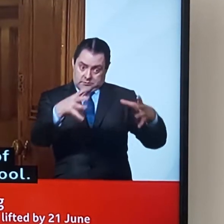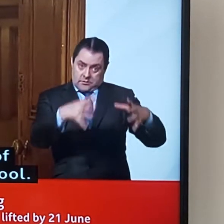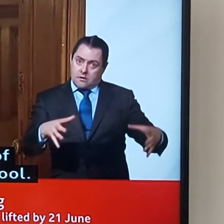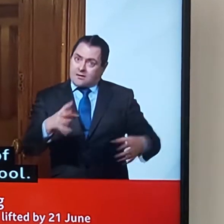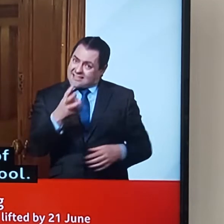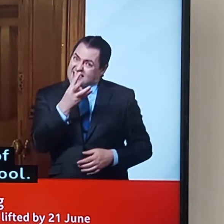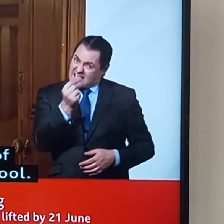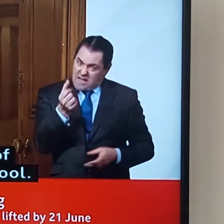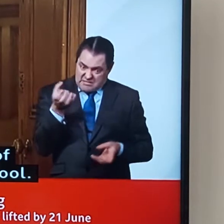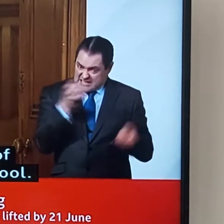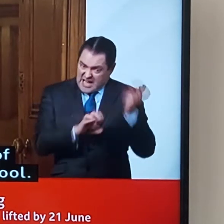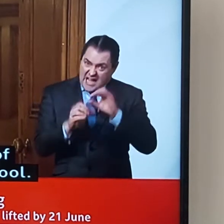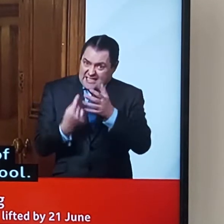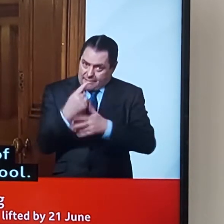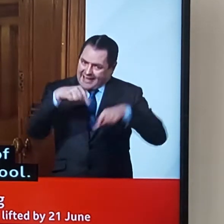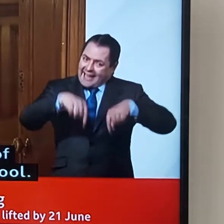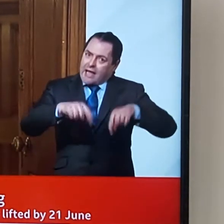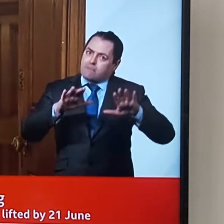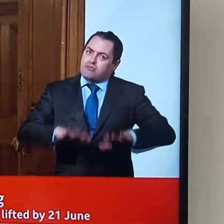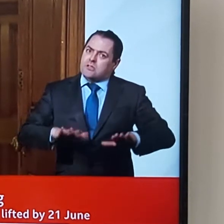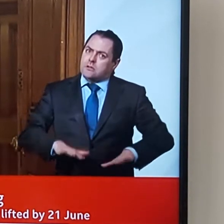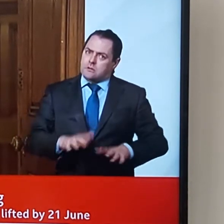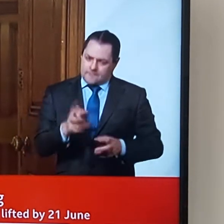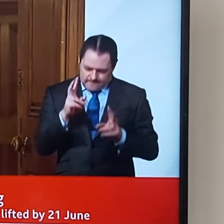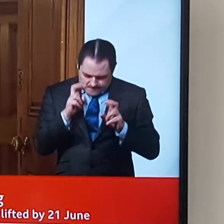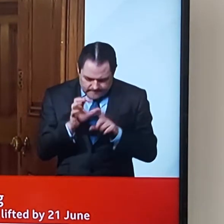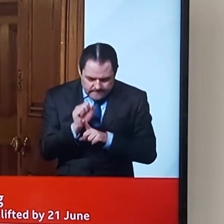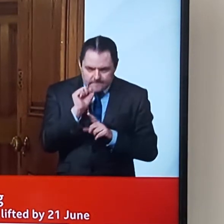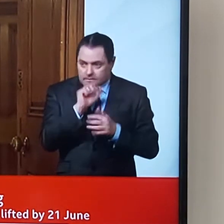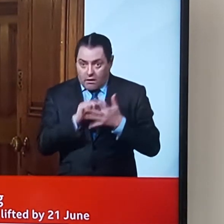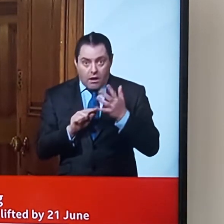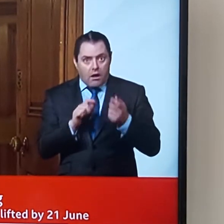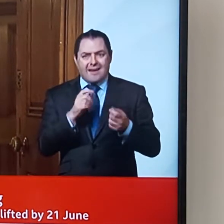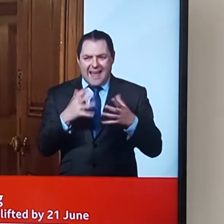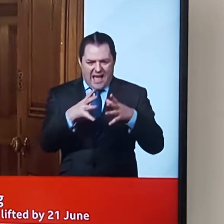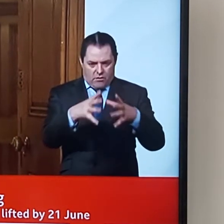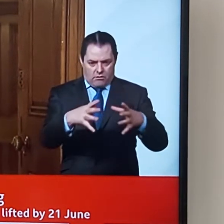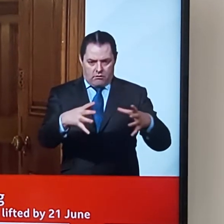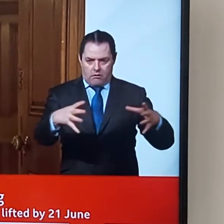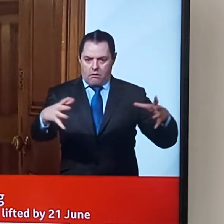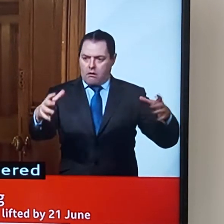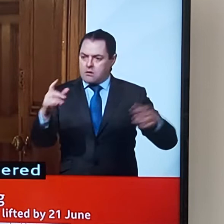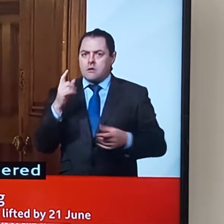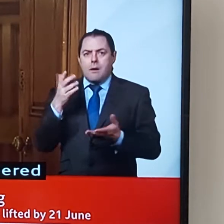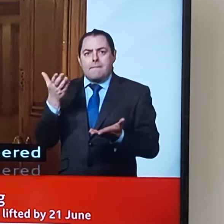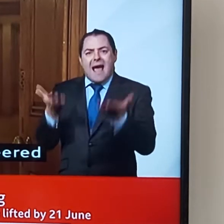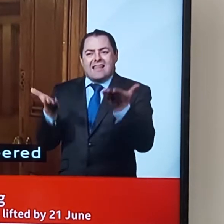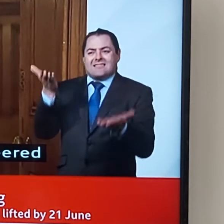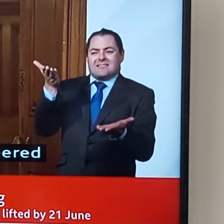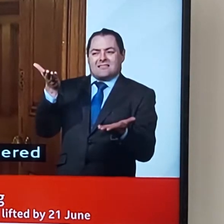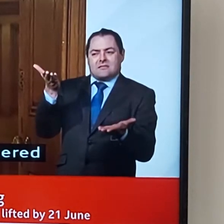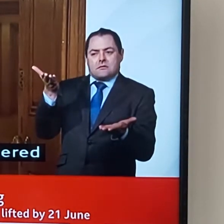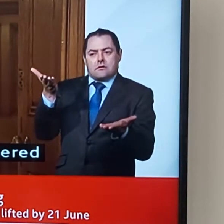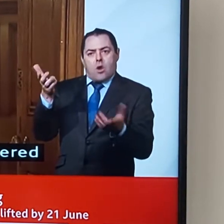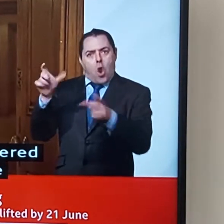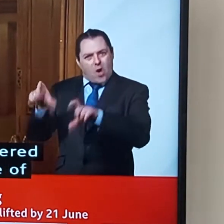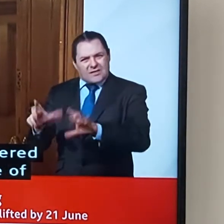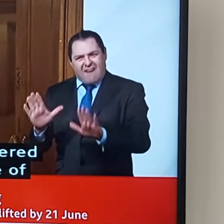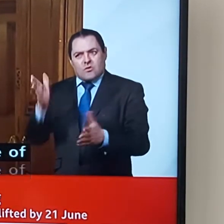this country, that the balance of that judgment is now changing in our favour. And thanks to